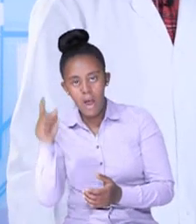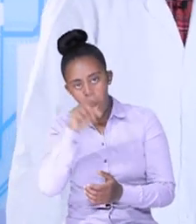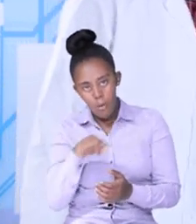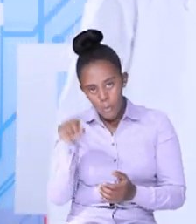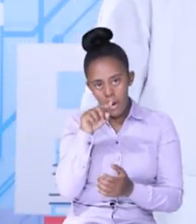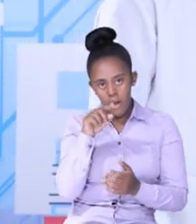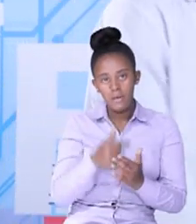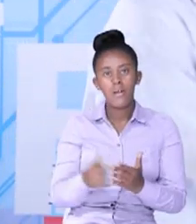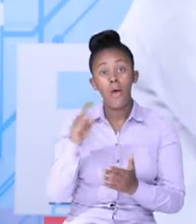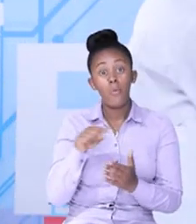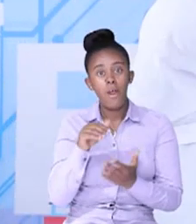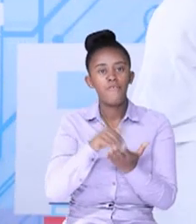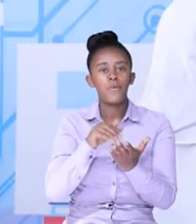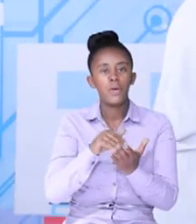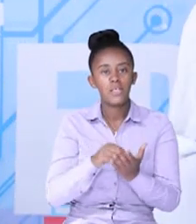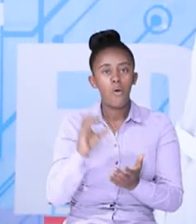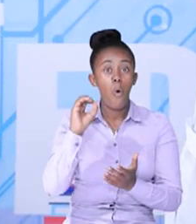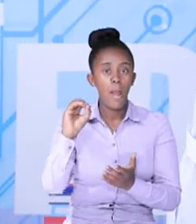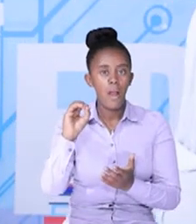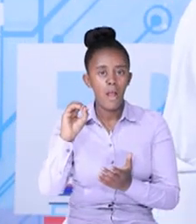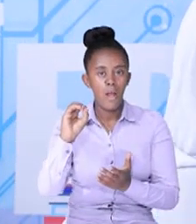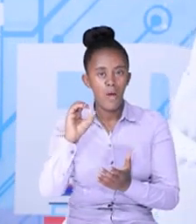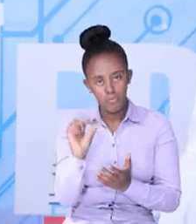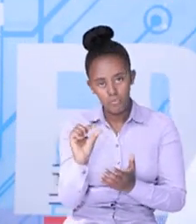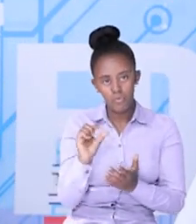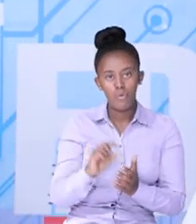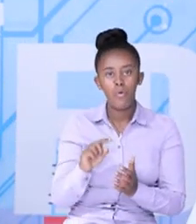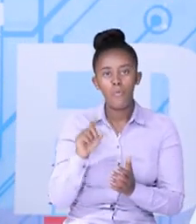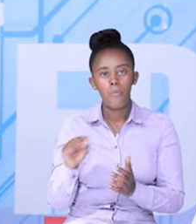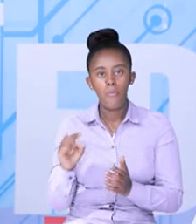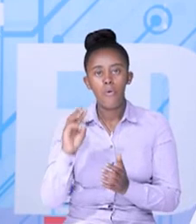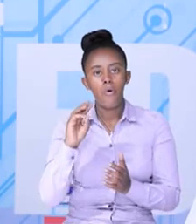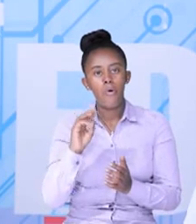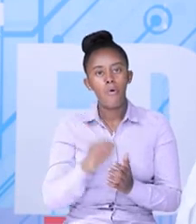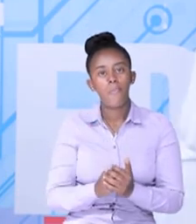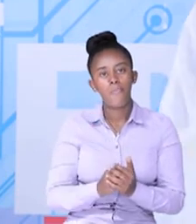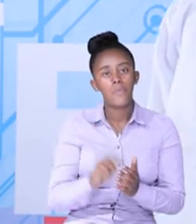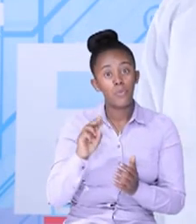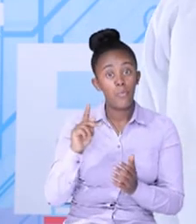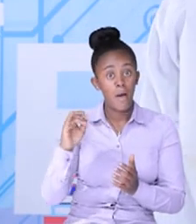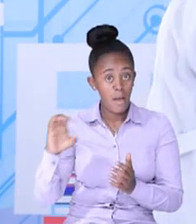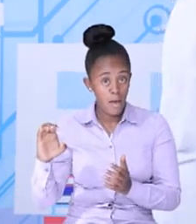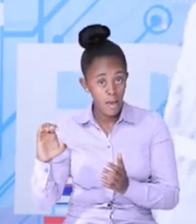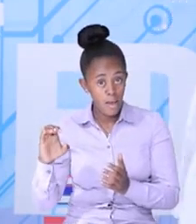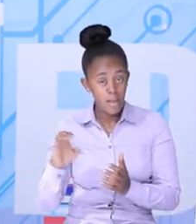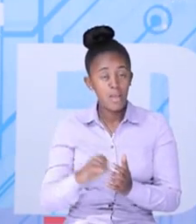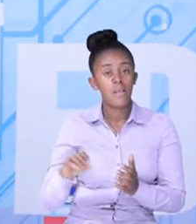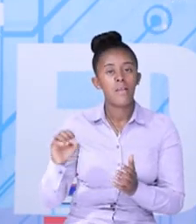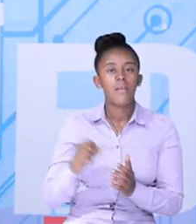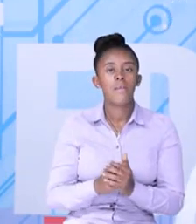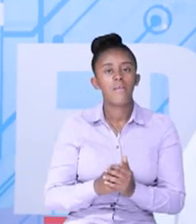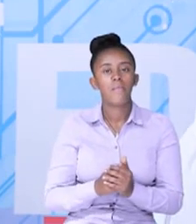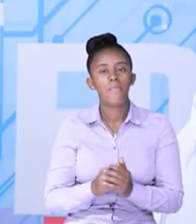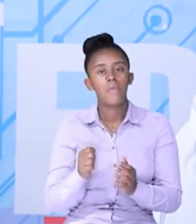frequency, sometimes known to be angular frequency, omega, small omega. So omega is equals to 2 pi f. So you